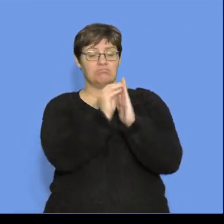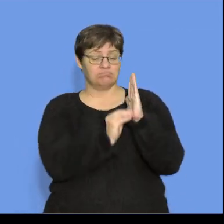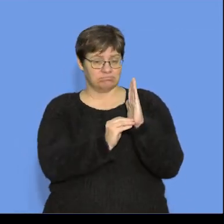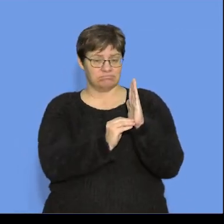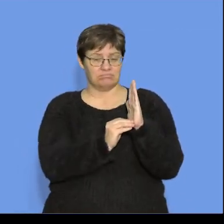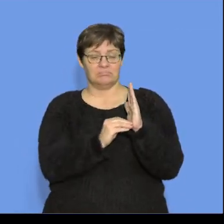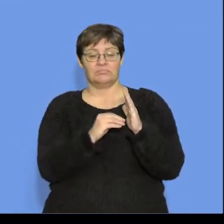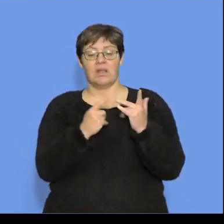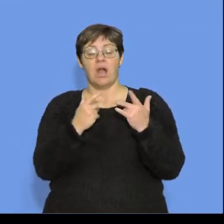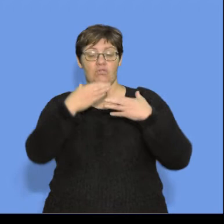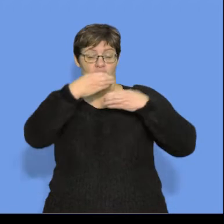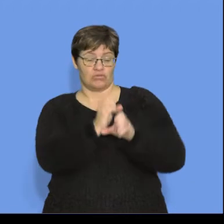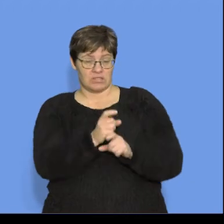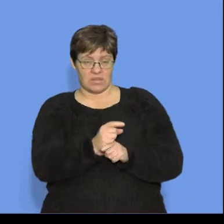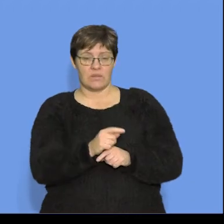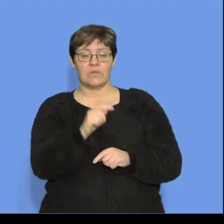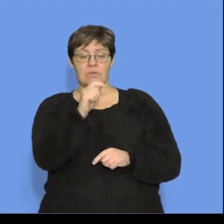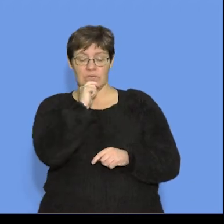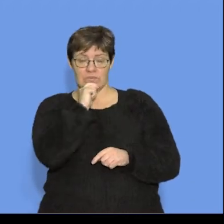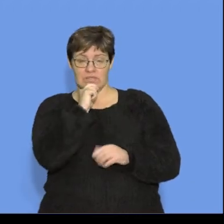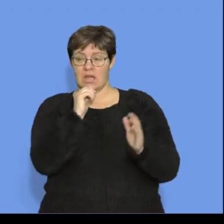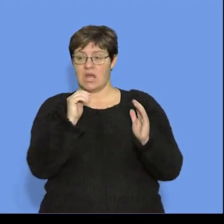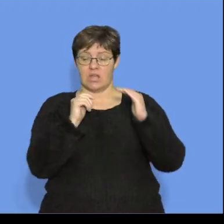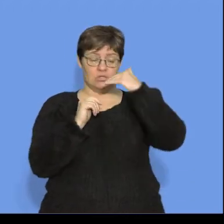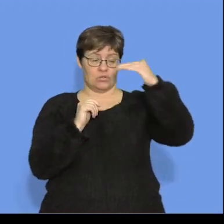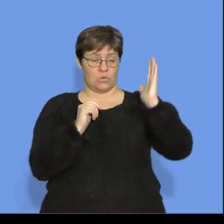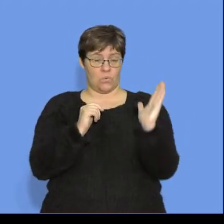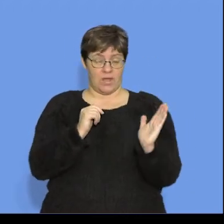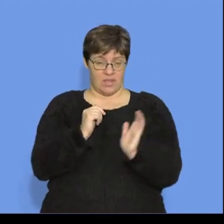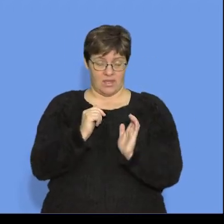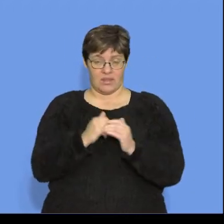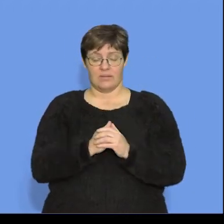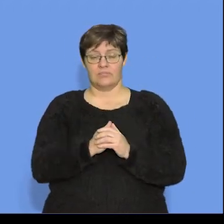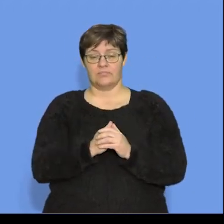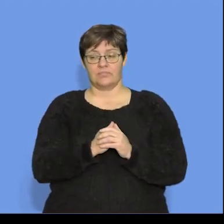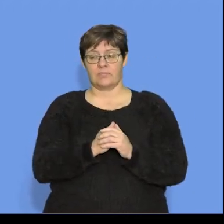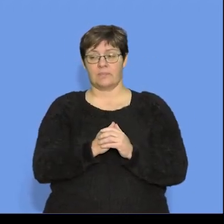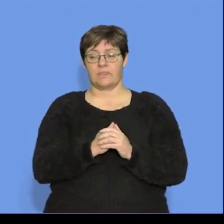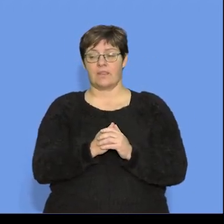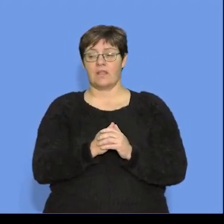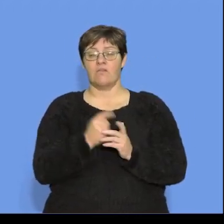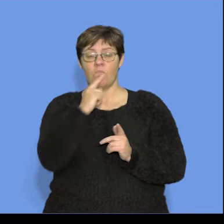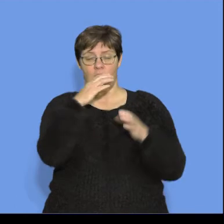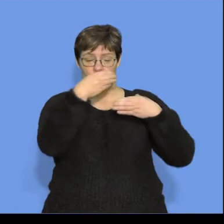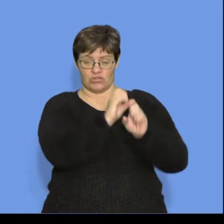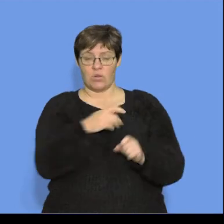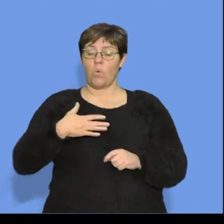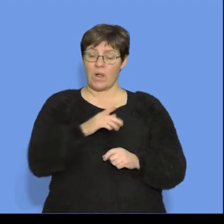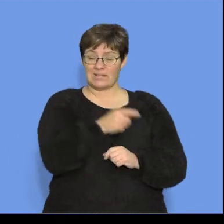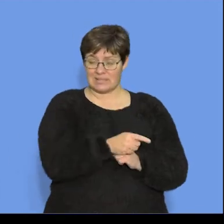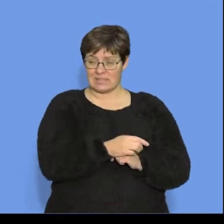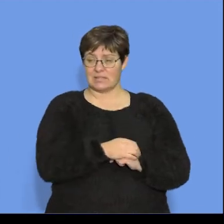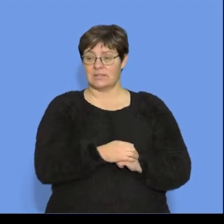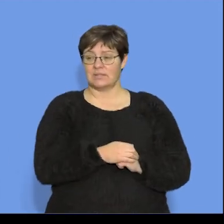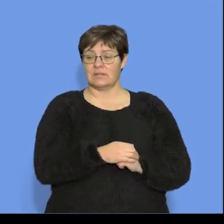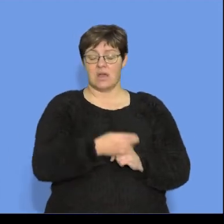of concentration. So we use square brackets to indicate concentration, and we're going to say we want the concentration